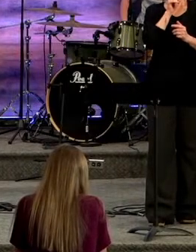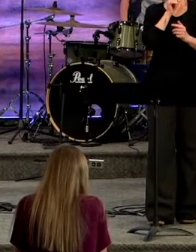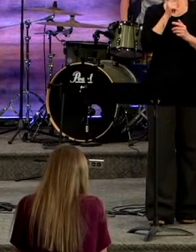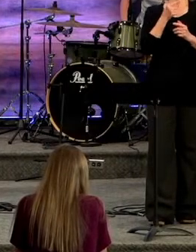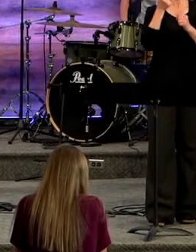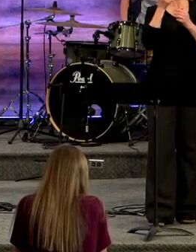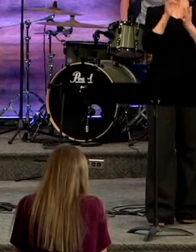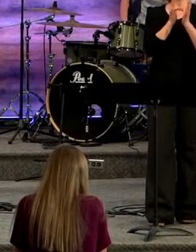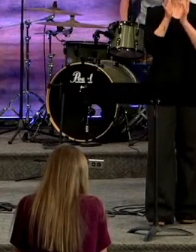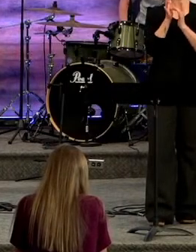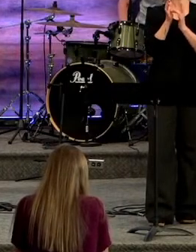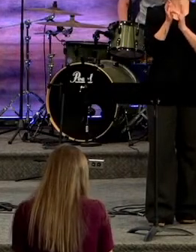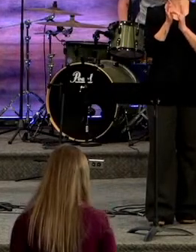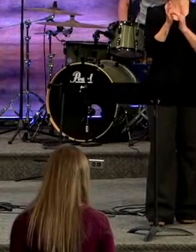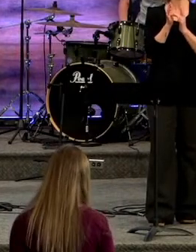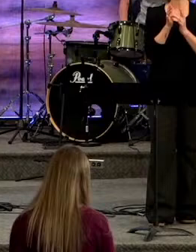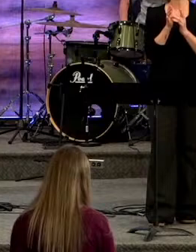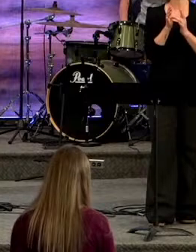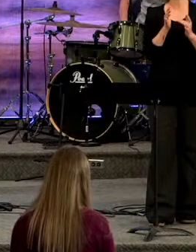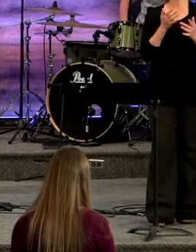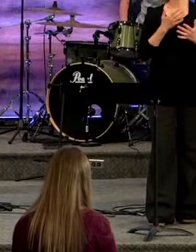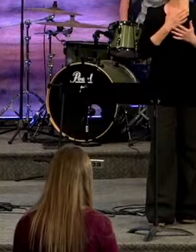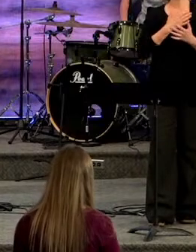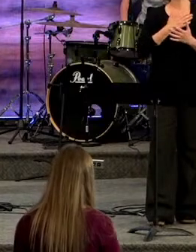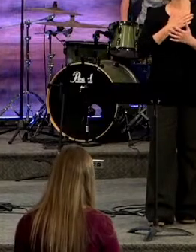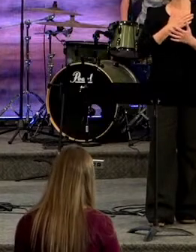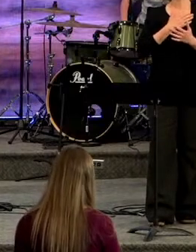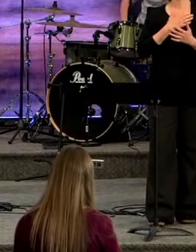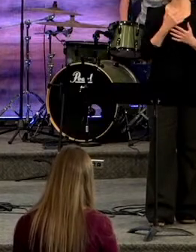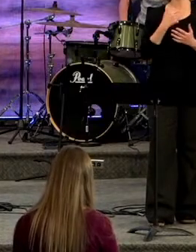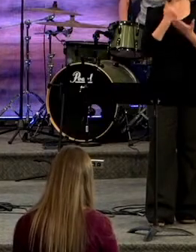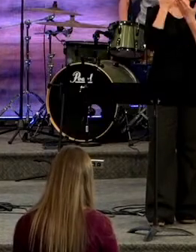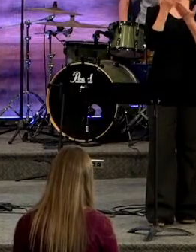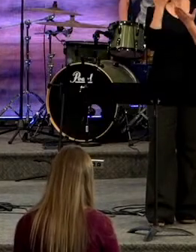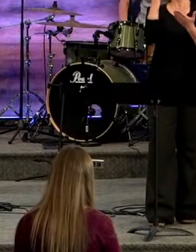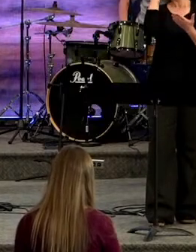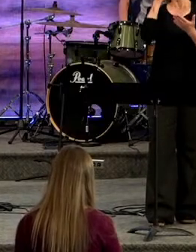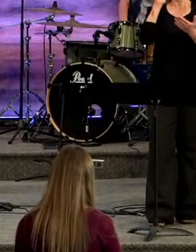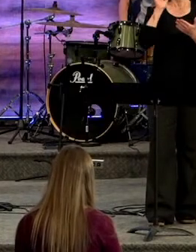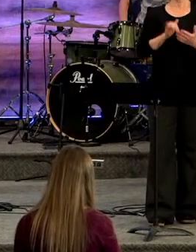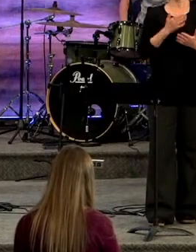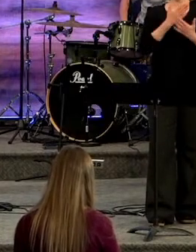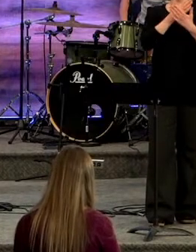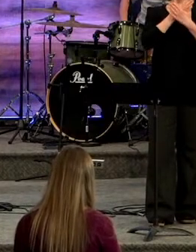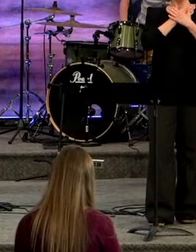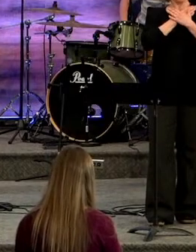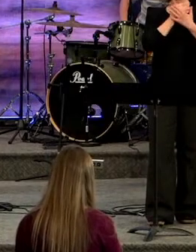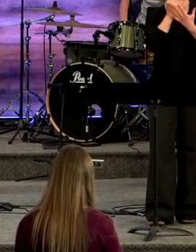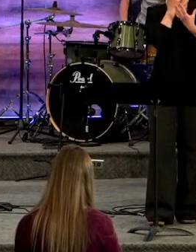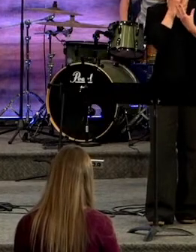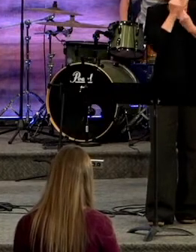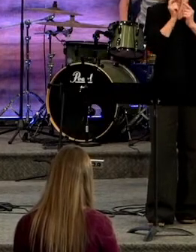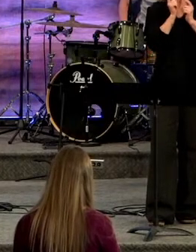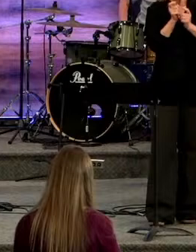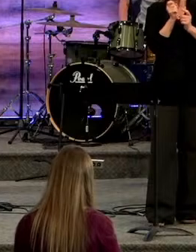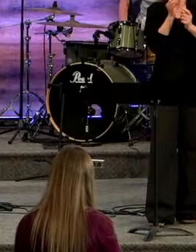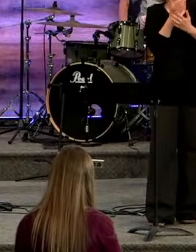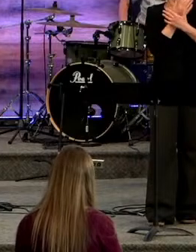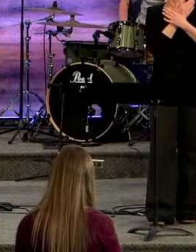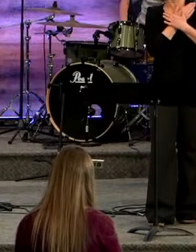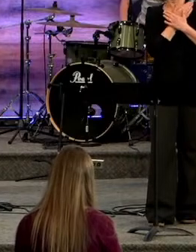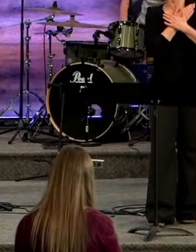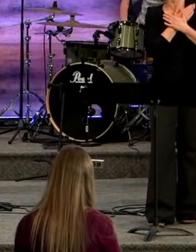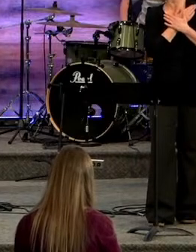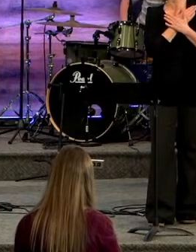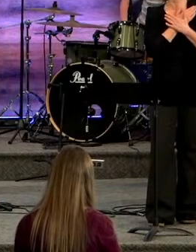And Jesus, as Mike comes and shares about the beauty and the gift of rest, Lord, would we be reminded that it is not in our striving, not